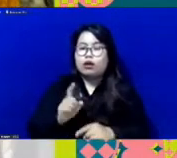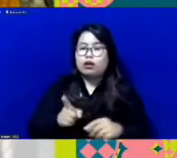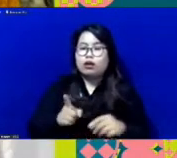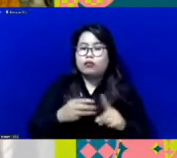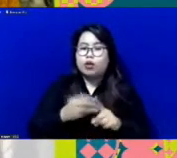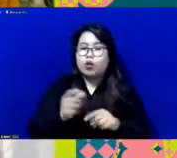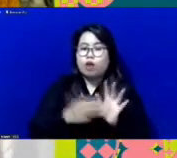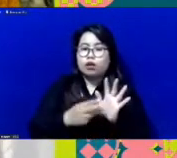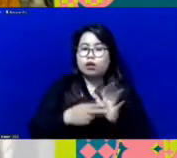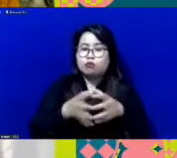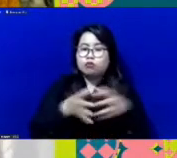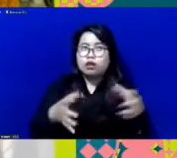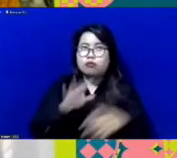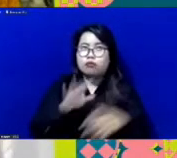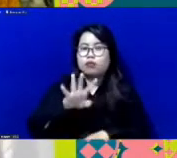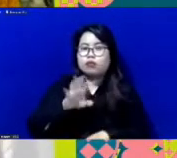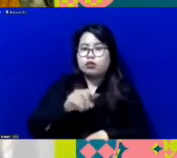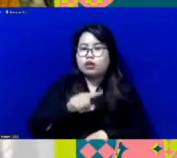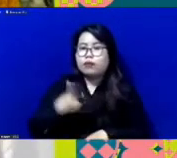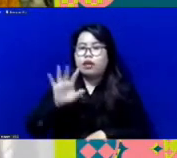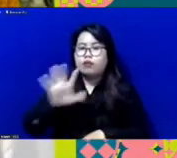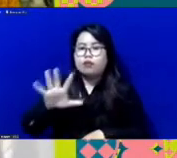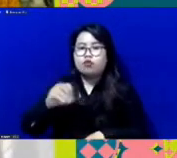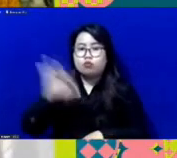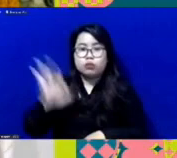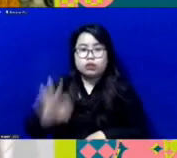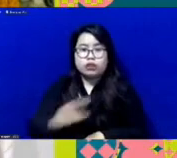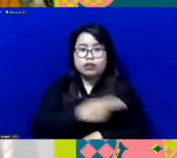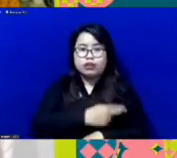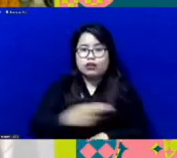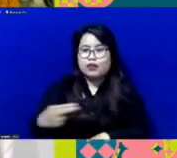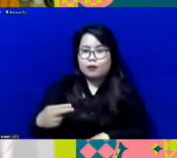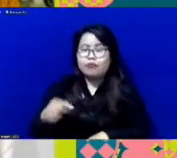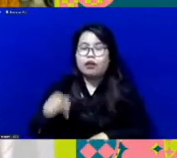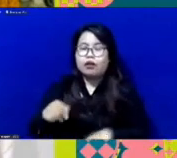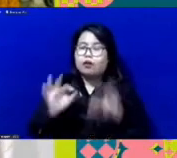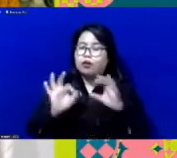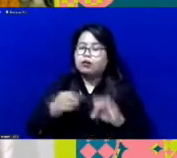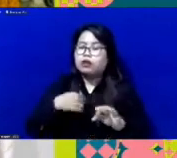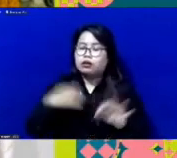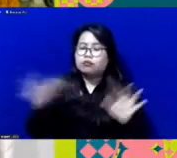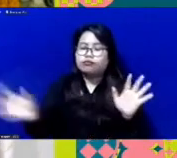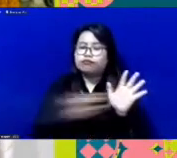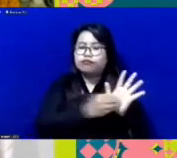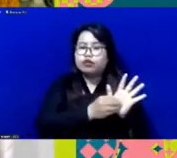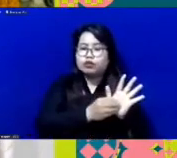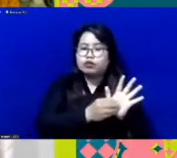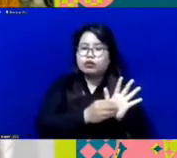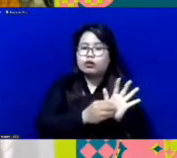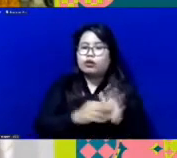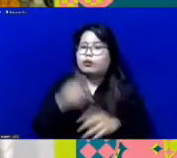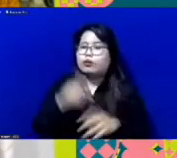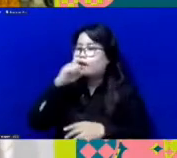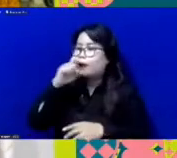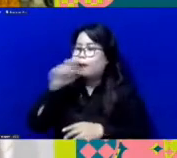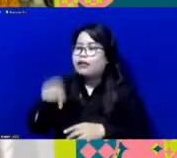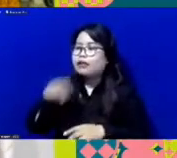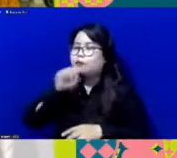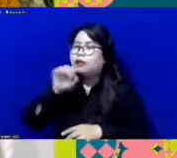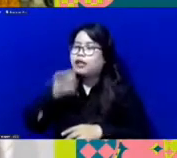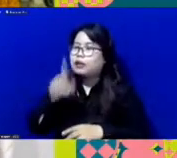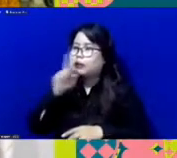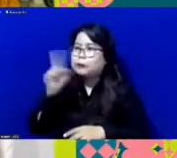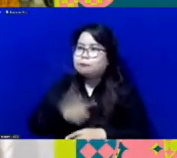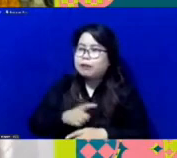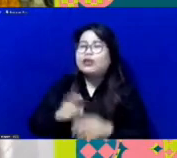going to pause for a second. He speaks so fast, right? So one, I'm going to have you go slower. Okay. And two, but